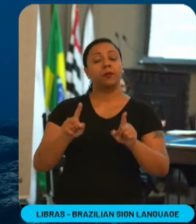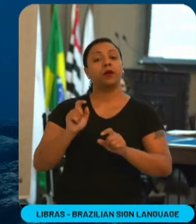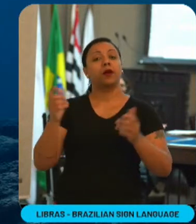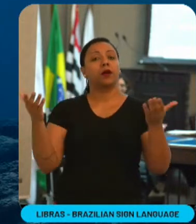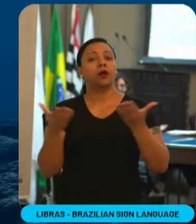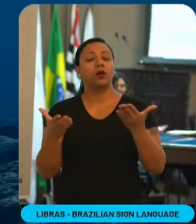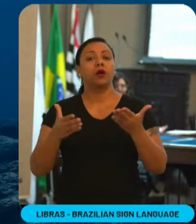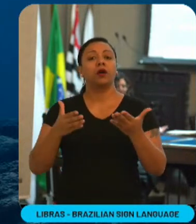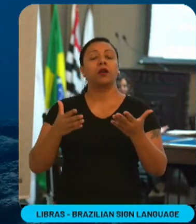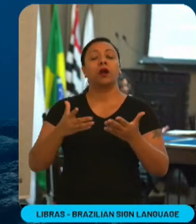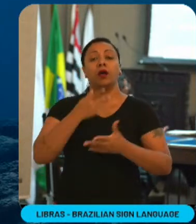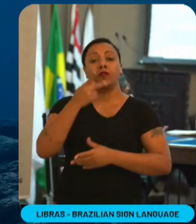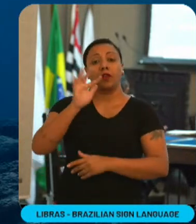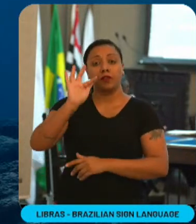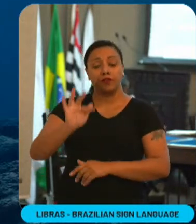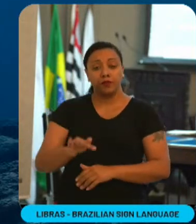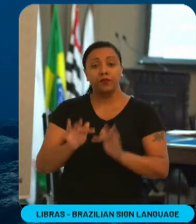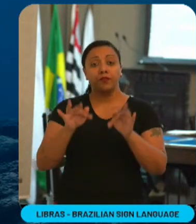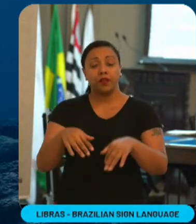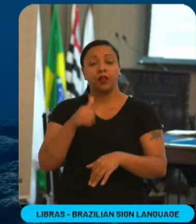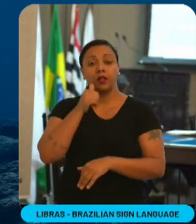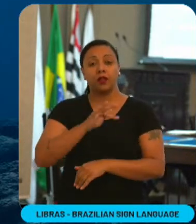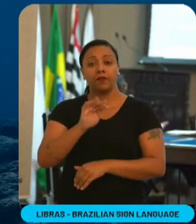but now with this